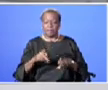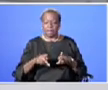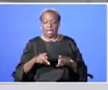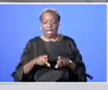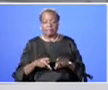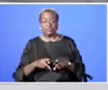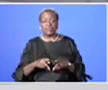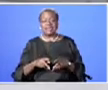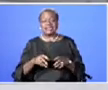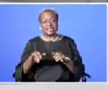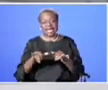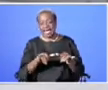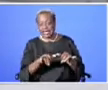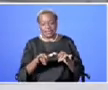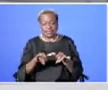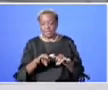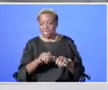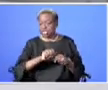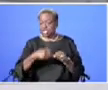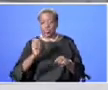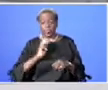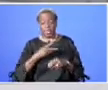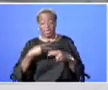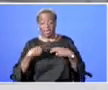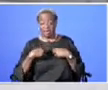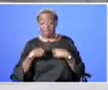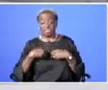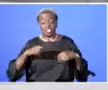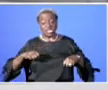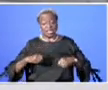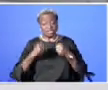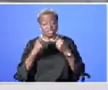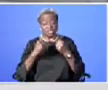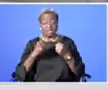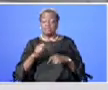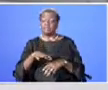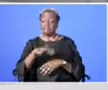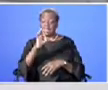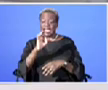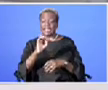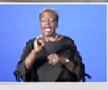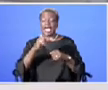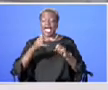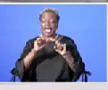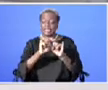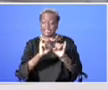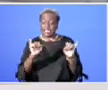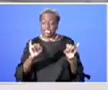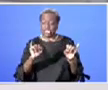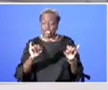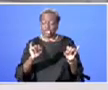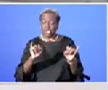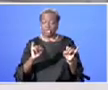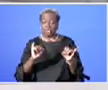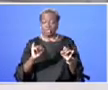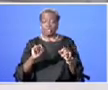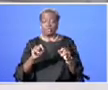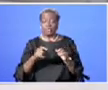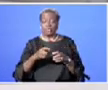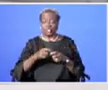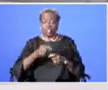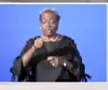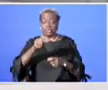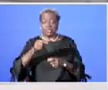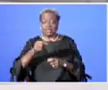And so we have this peculiar challenge to find isolation tubes that can fit somebody who's 300 pounds or